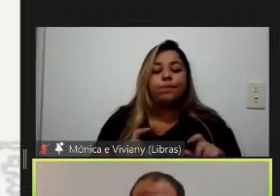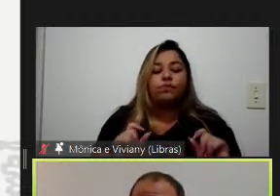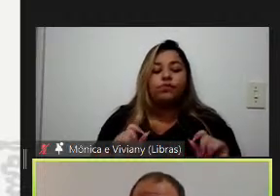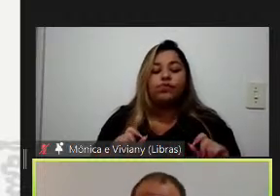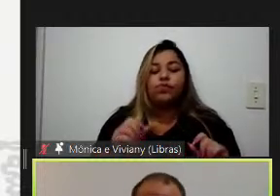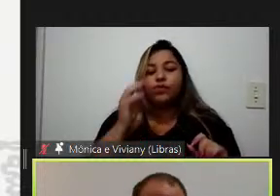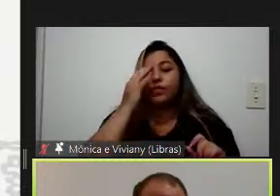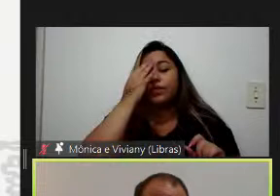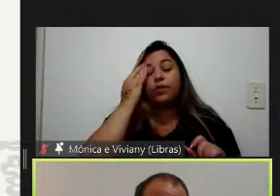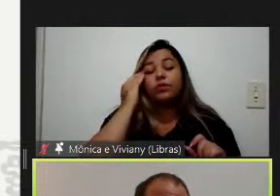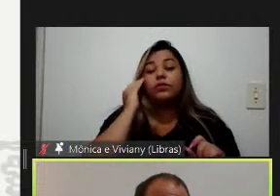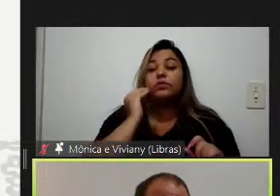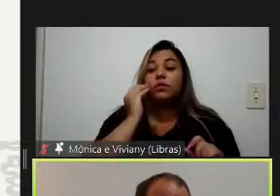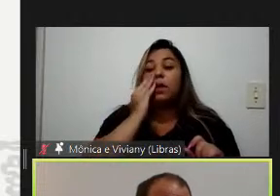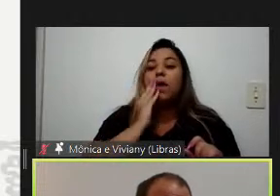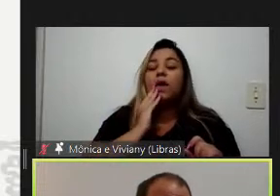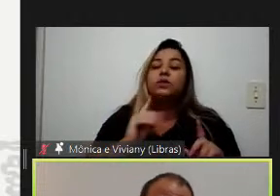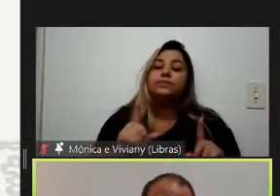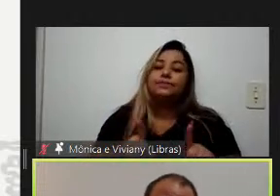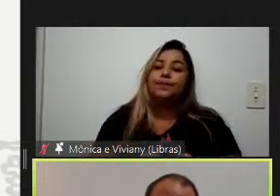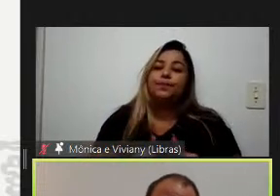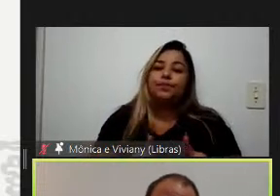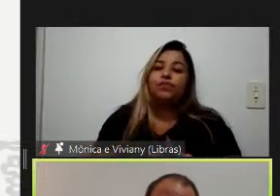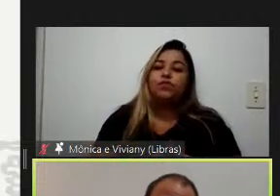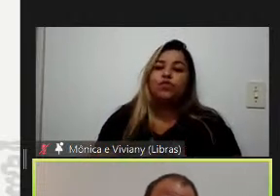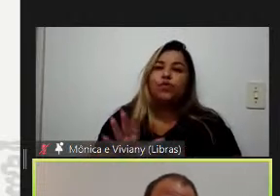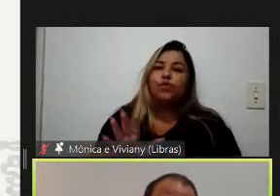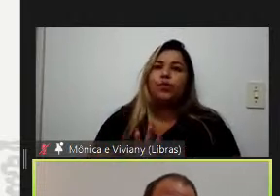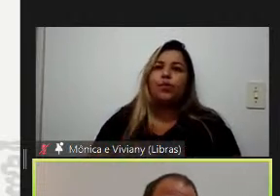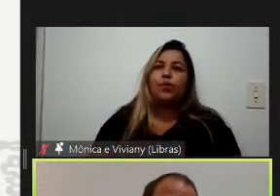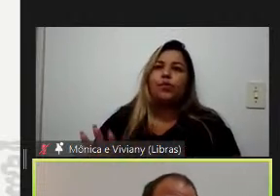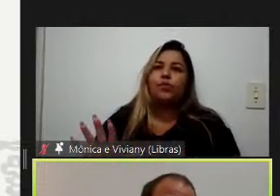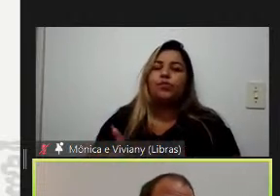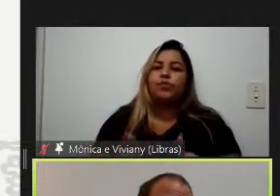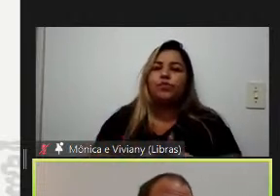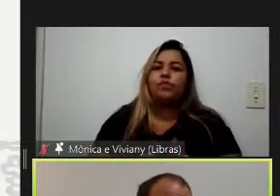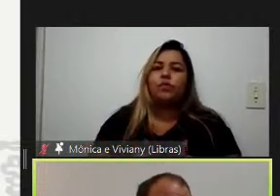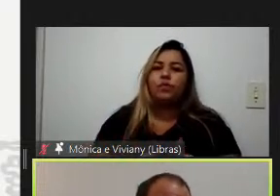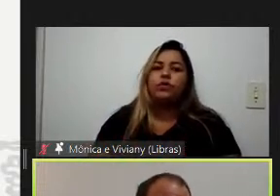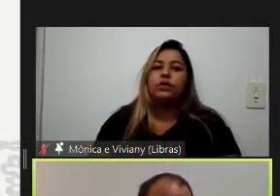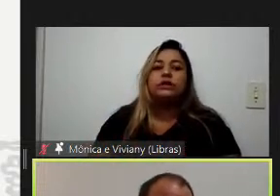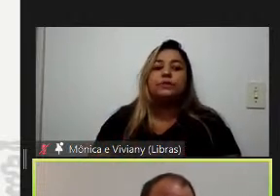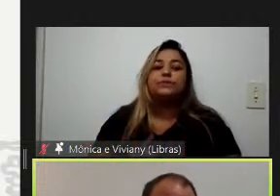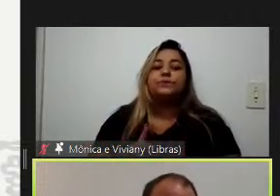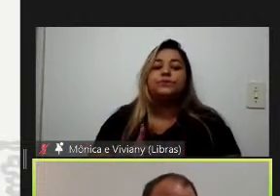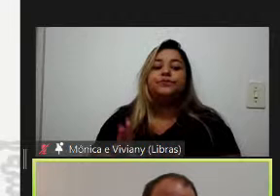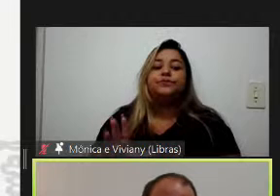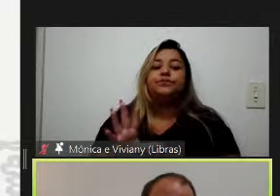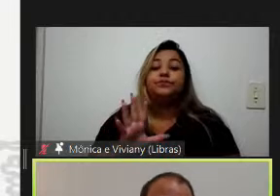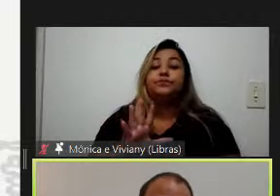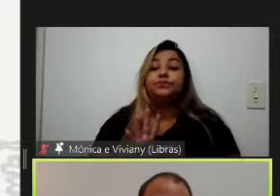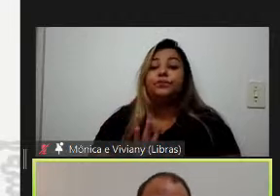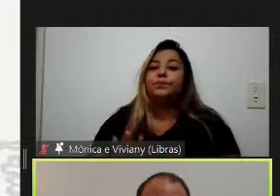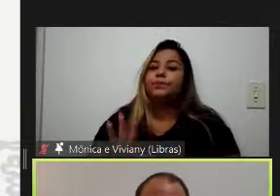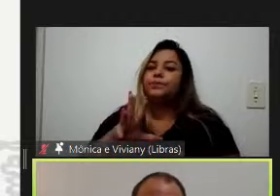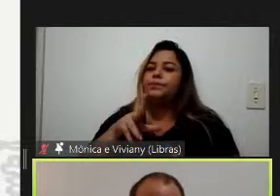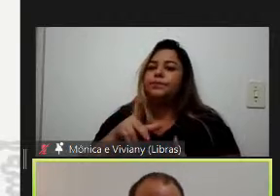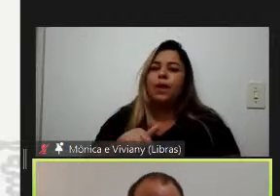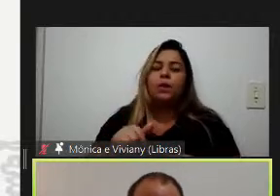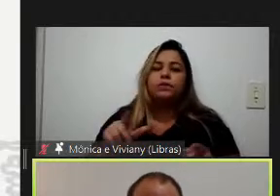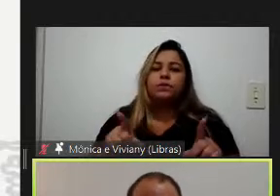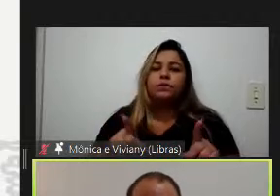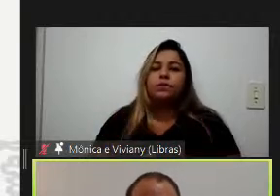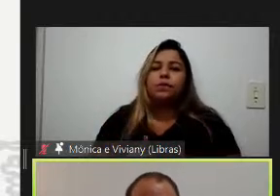level, many of them on a national level or a regional level, and many also on a local level. And